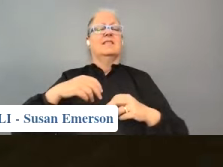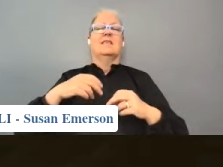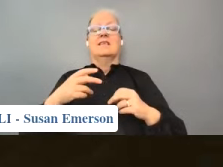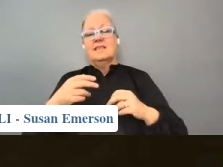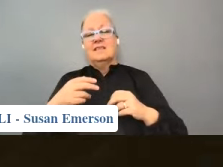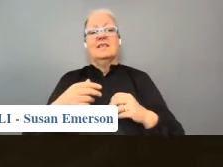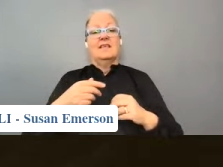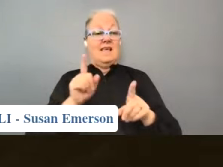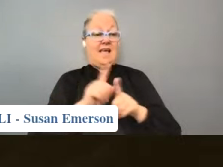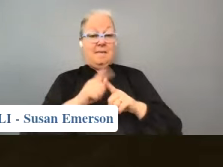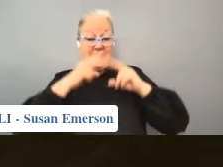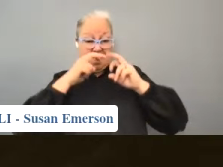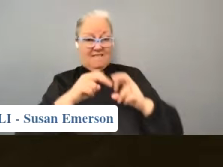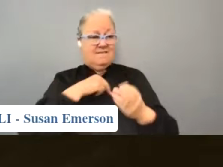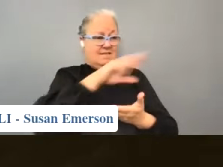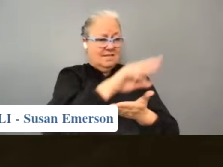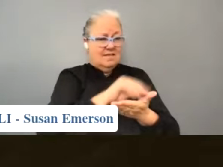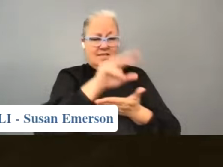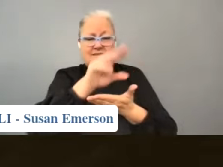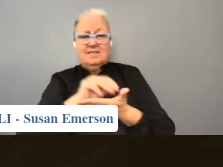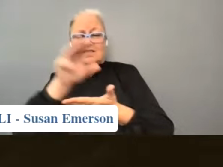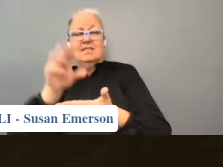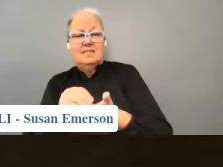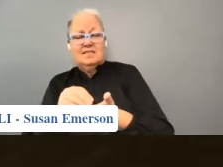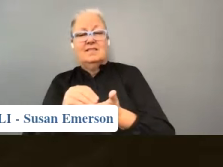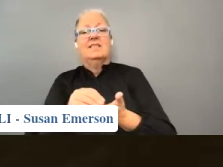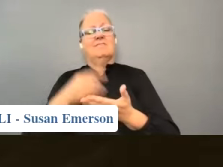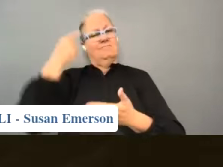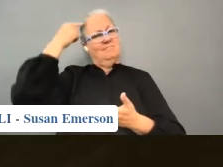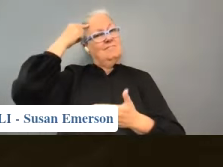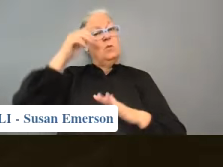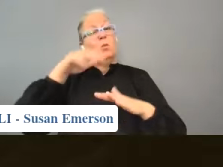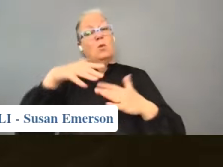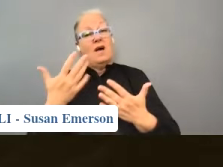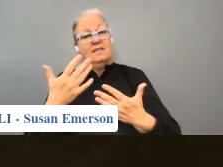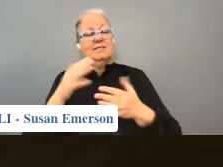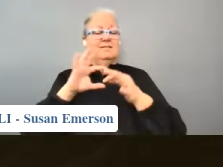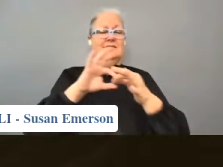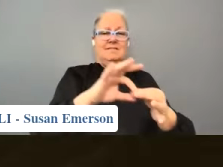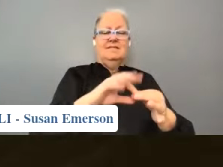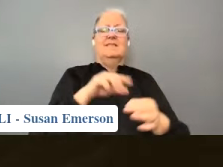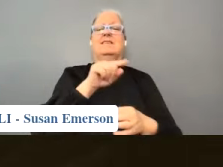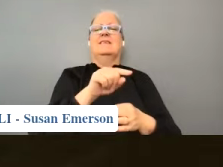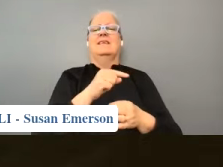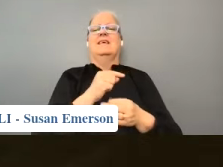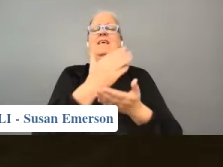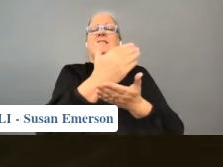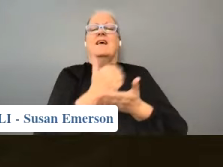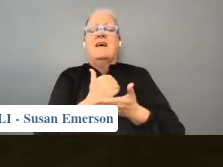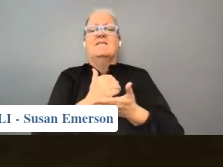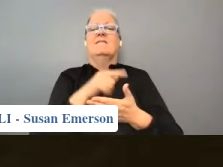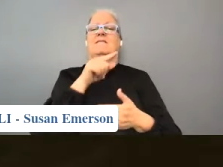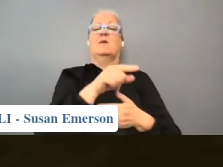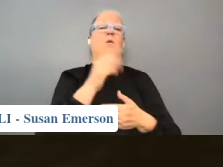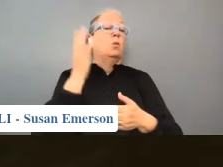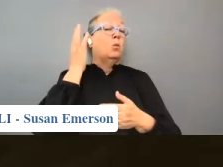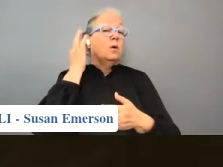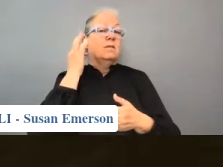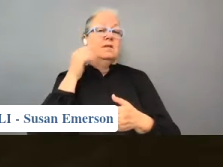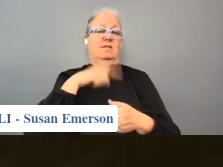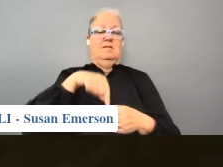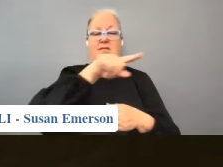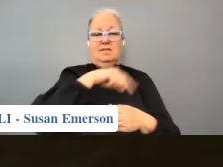evidence to improve women and the safety of women and children. We are one of the only research organisations in the world dedicated